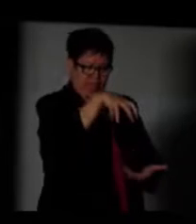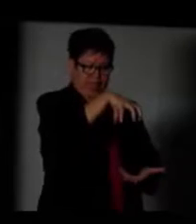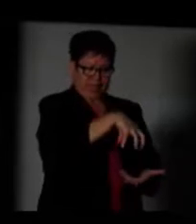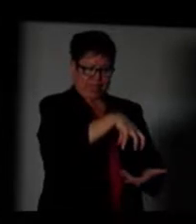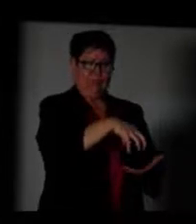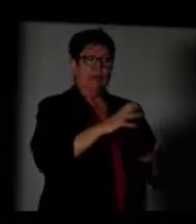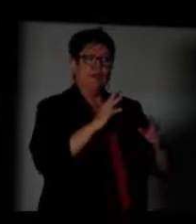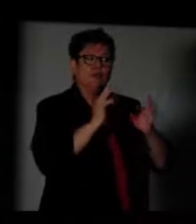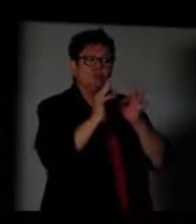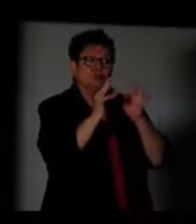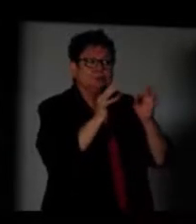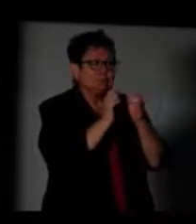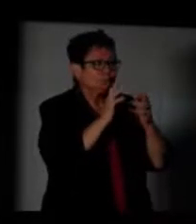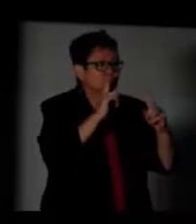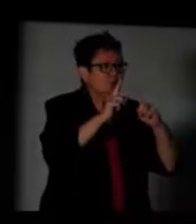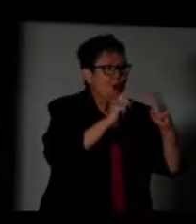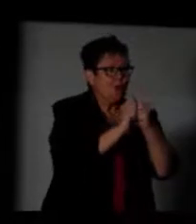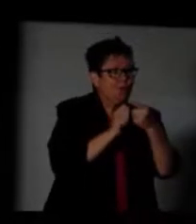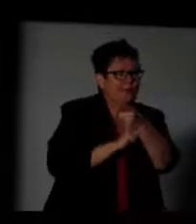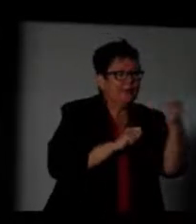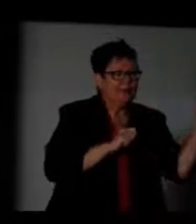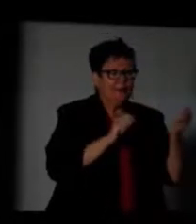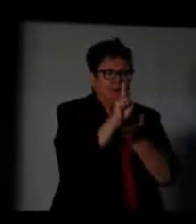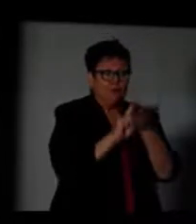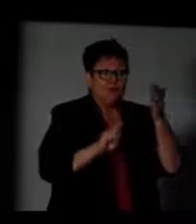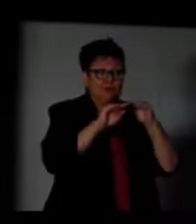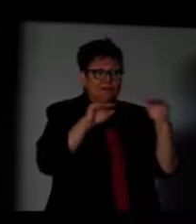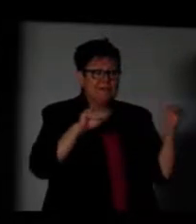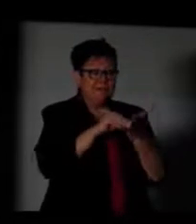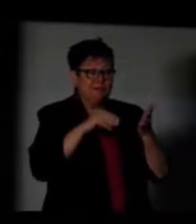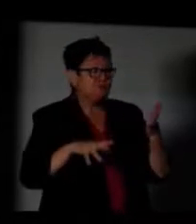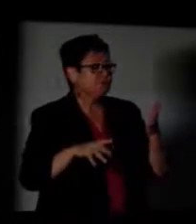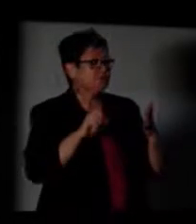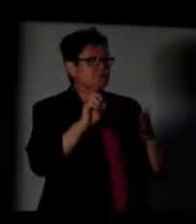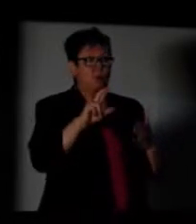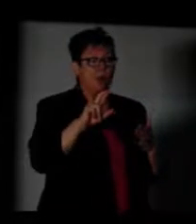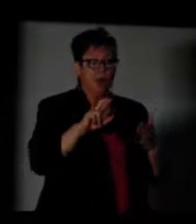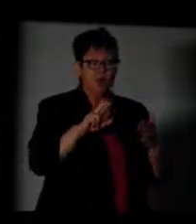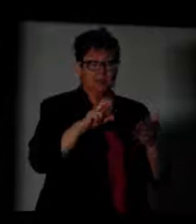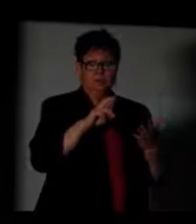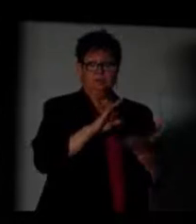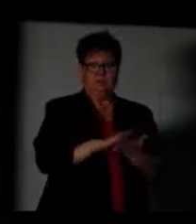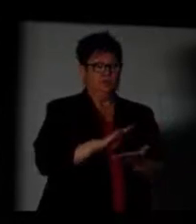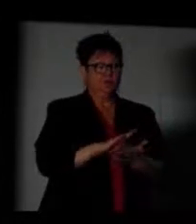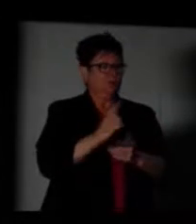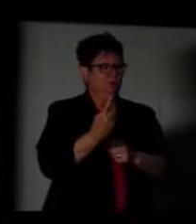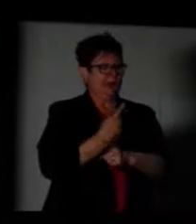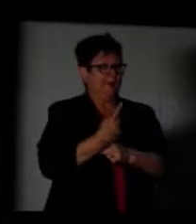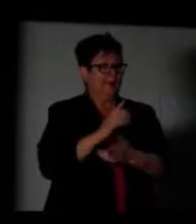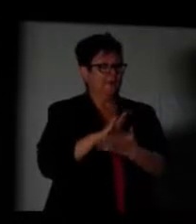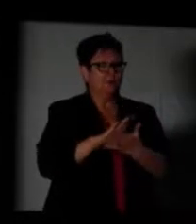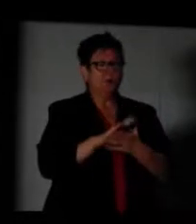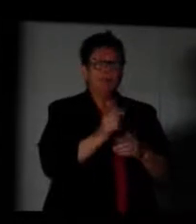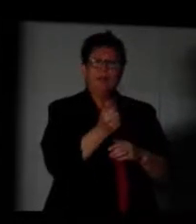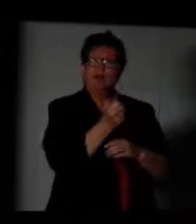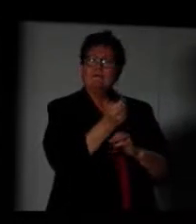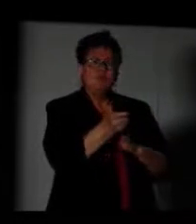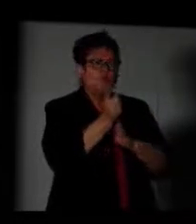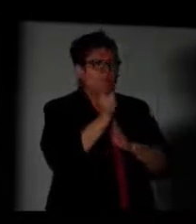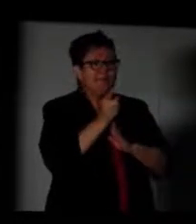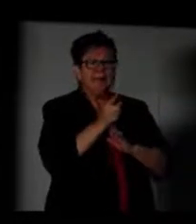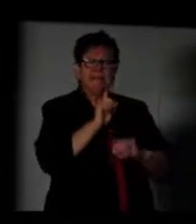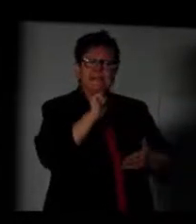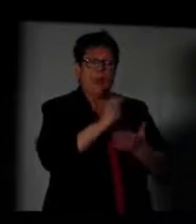of either university-level students or even school students, within a few moments, you're guaranteed